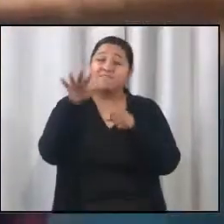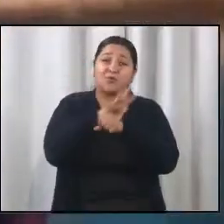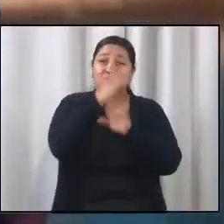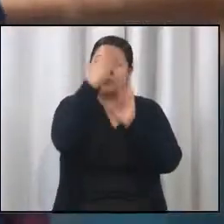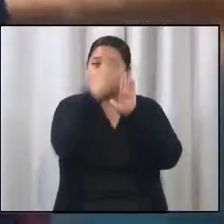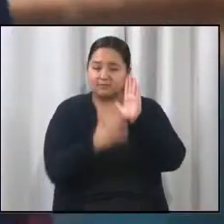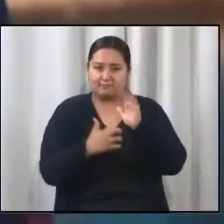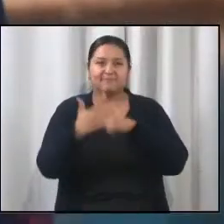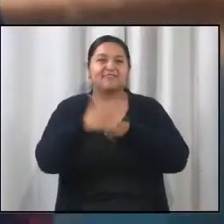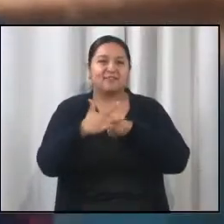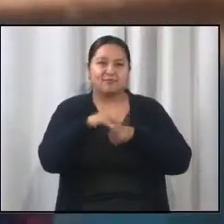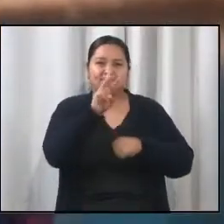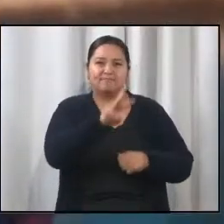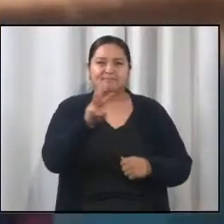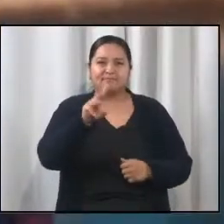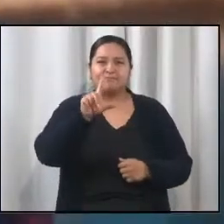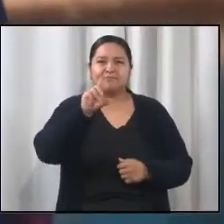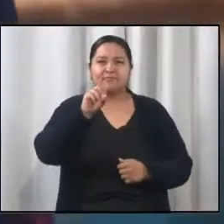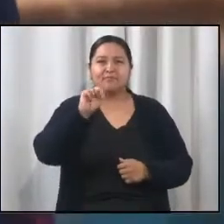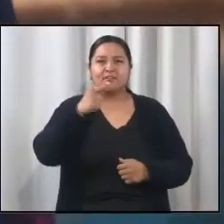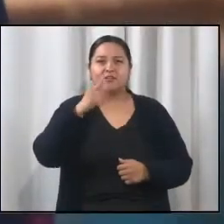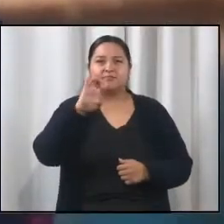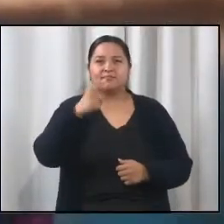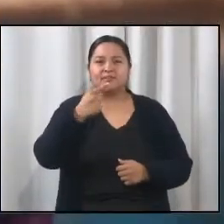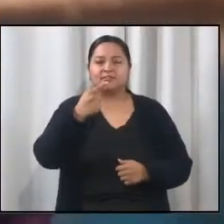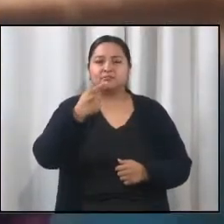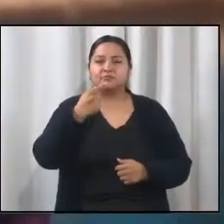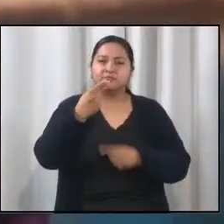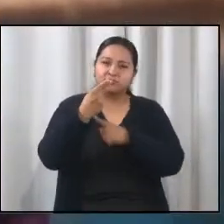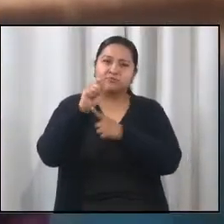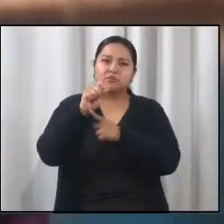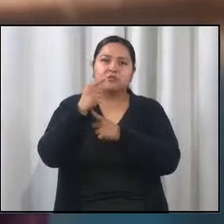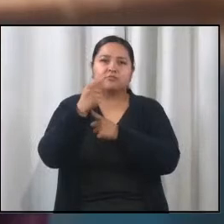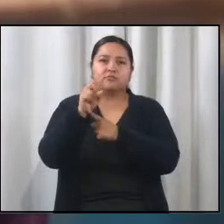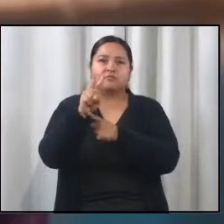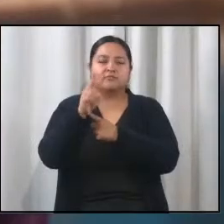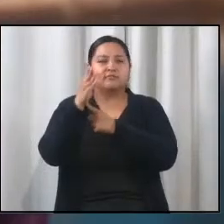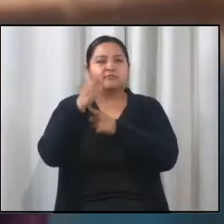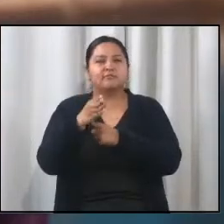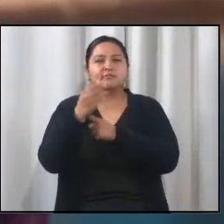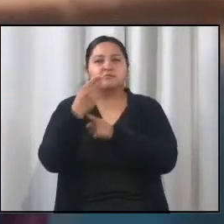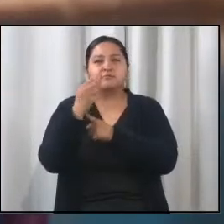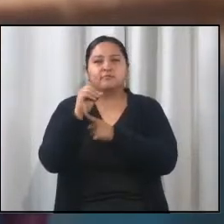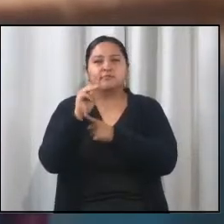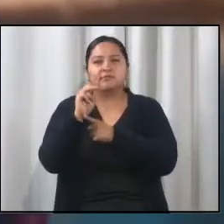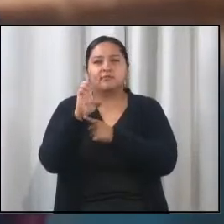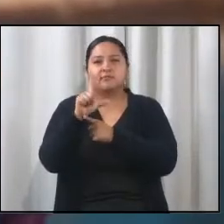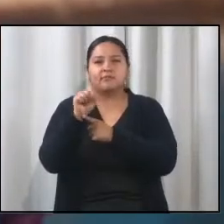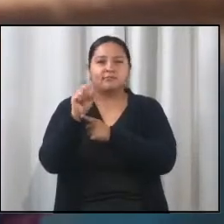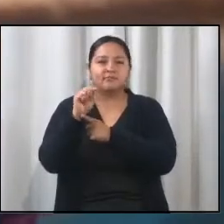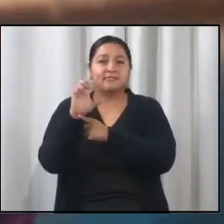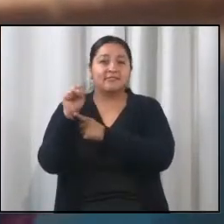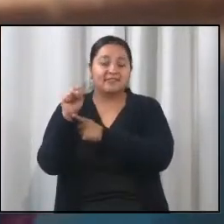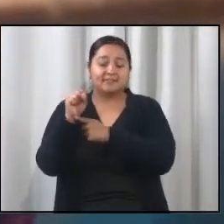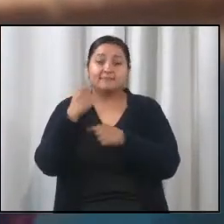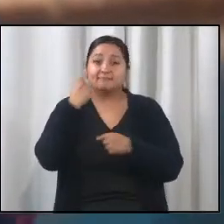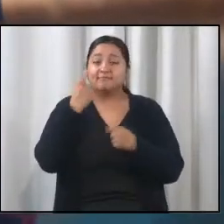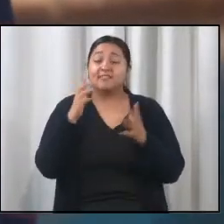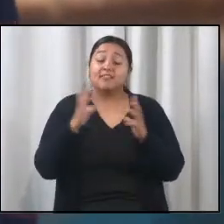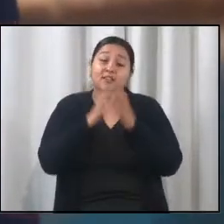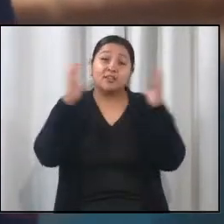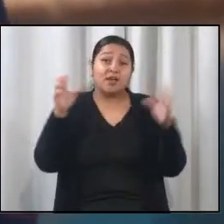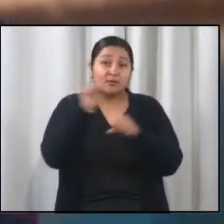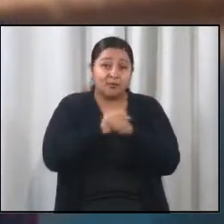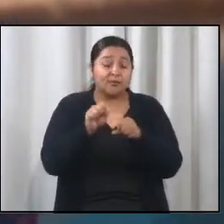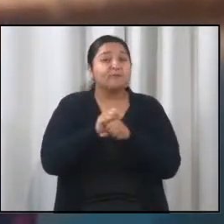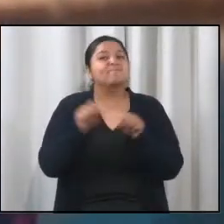at longbeach.gov/homelessness. There's a lot more work to be done, but we've really stepped up our efforts and we'll continue to do more. And every